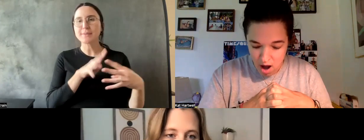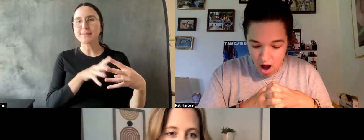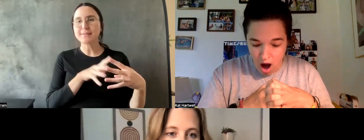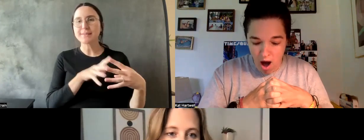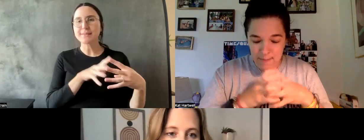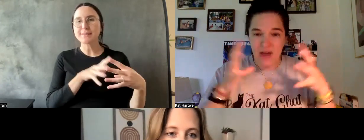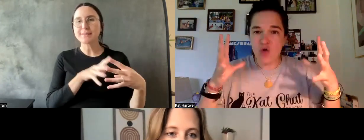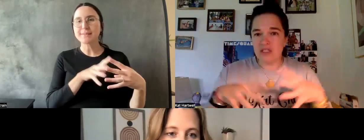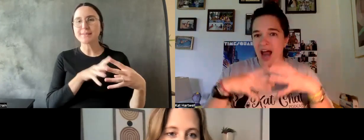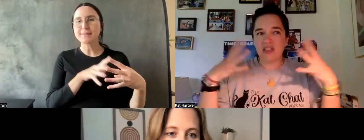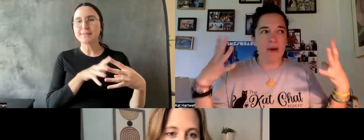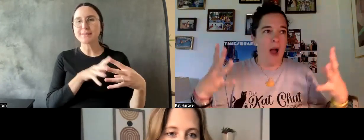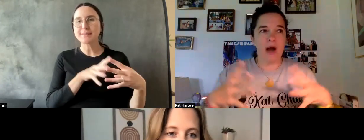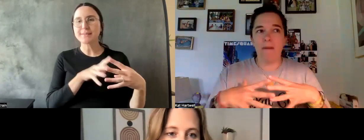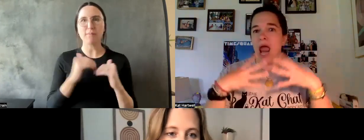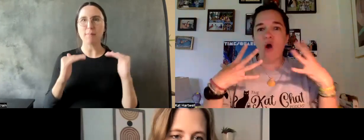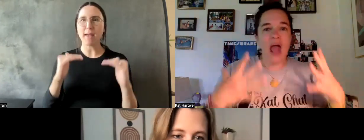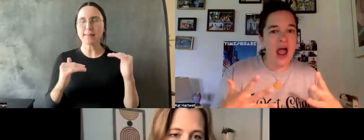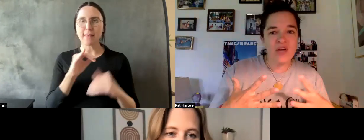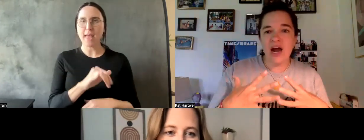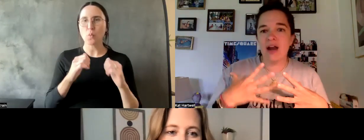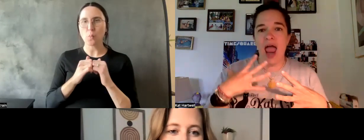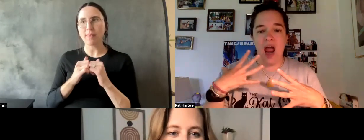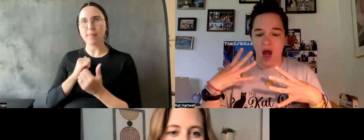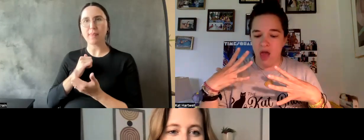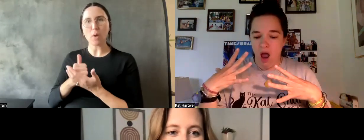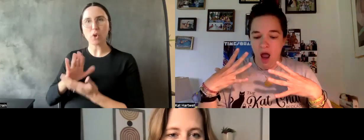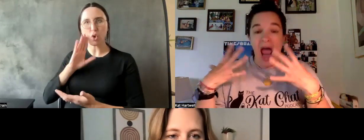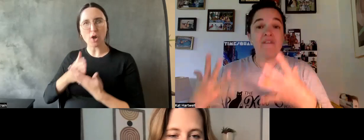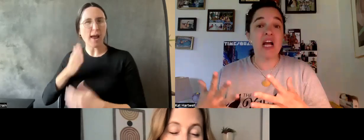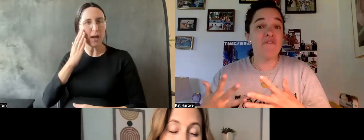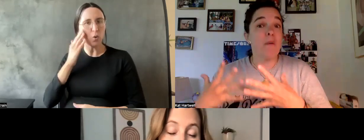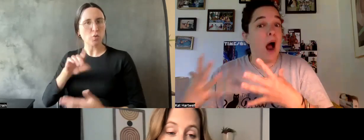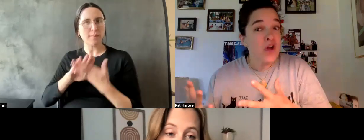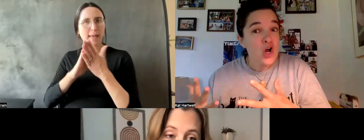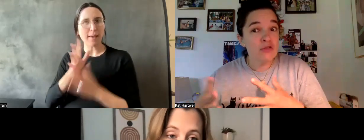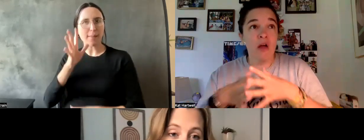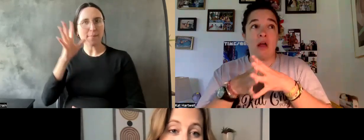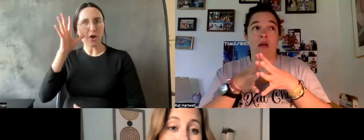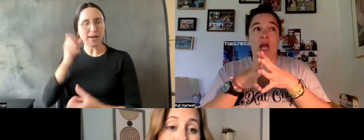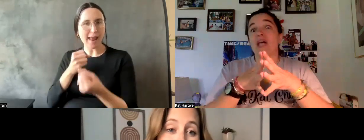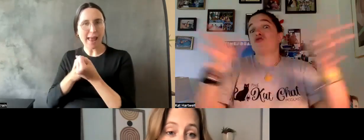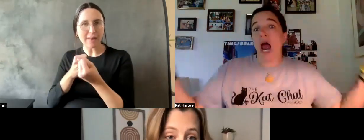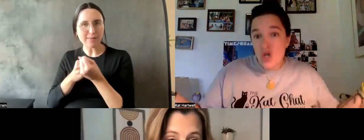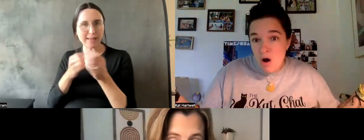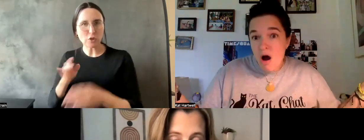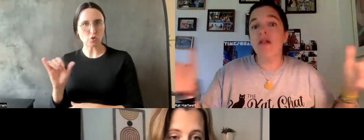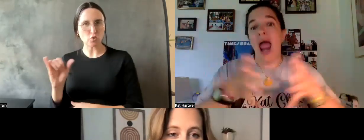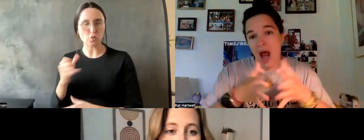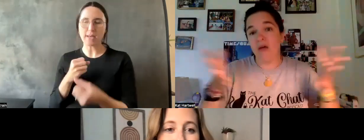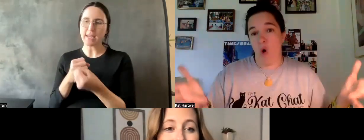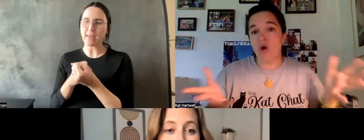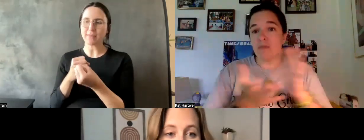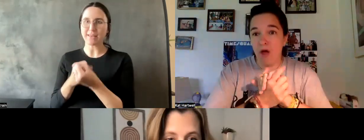safe. And then you decided to become a parent advocate and advocate for mothers in